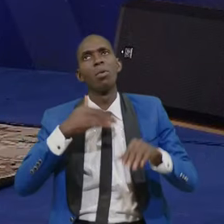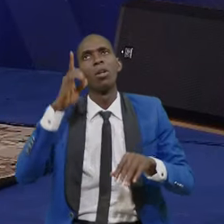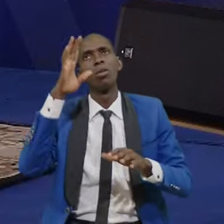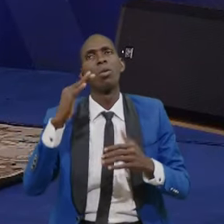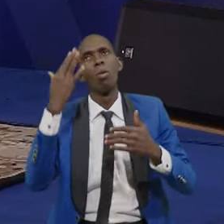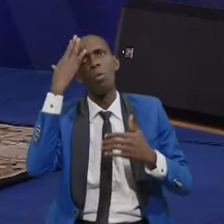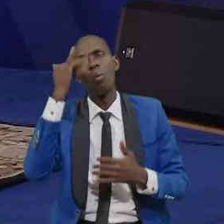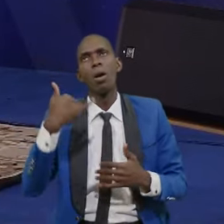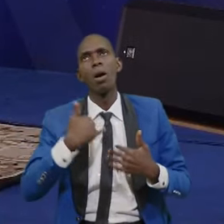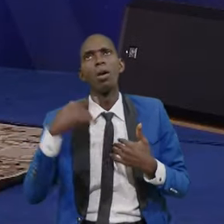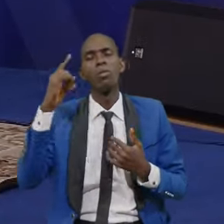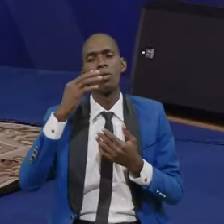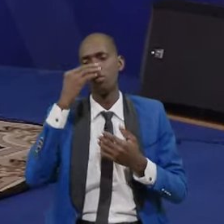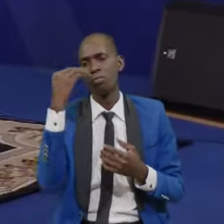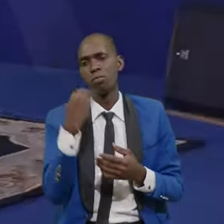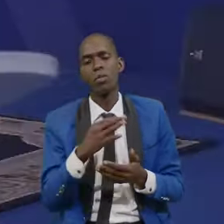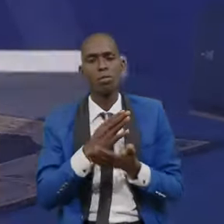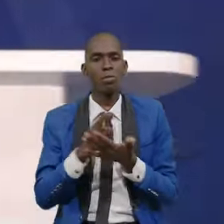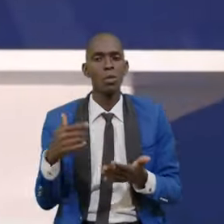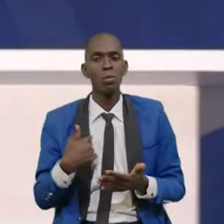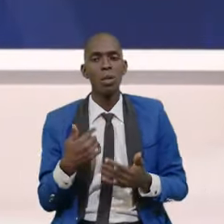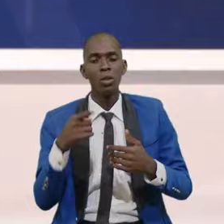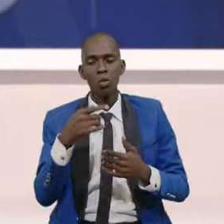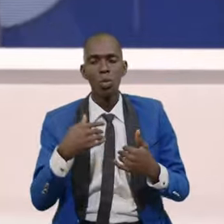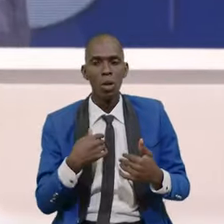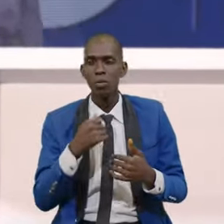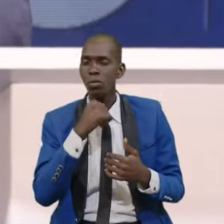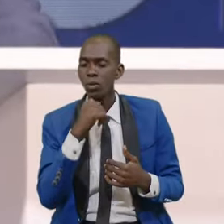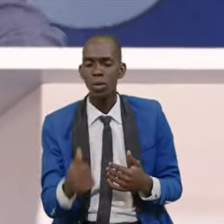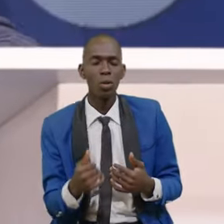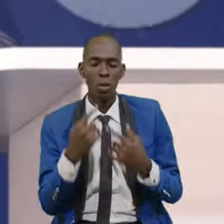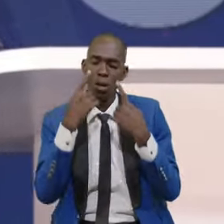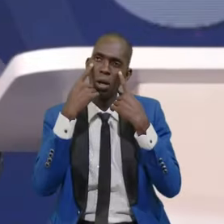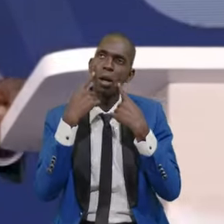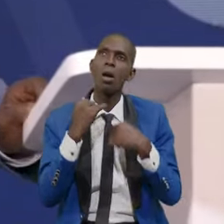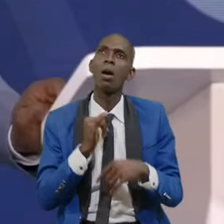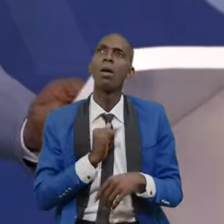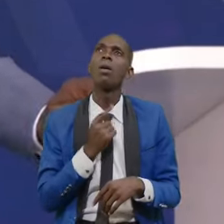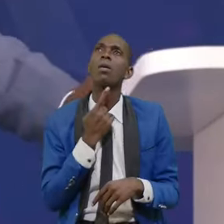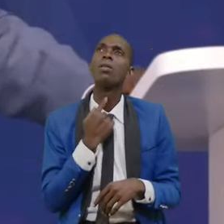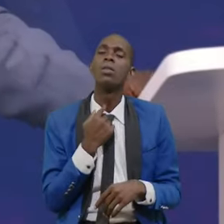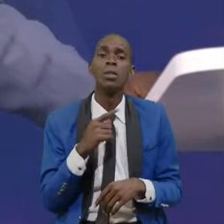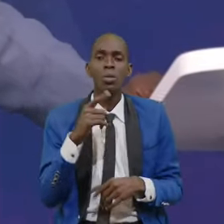me? You have not cried, I thirst. You have not suffered